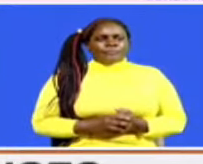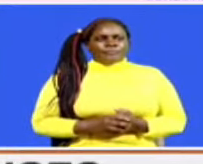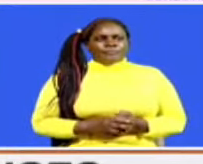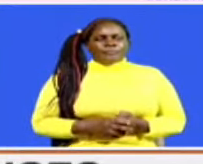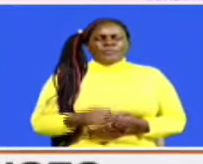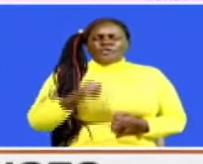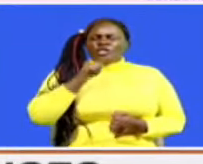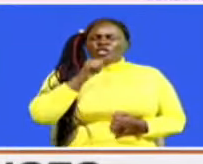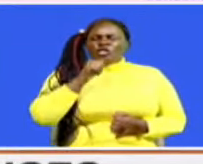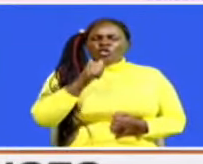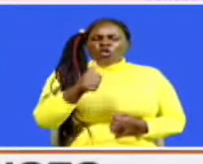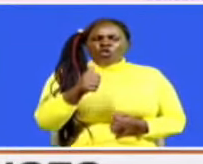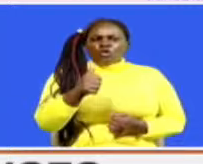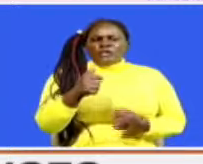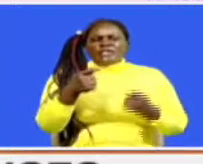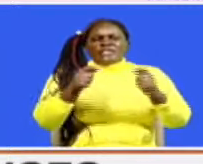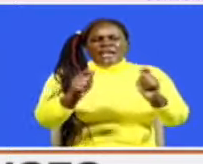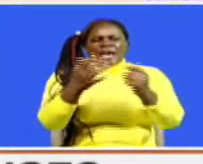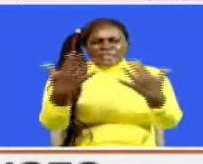Let us not be adventurous.